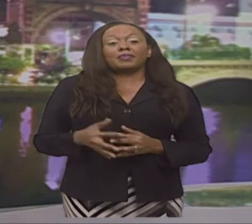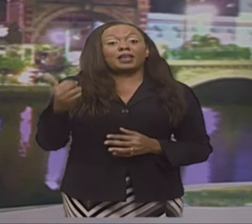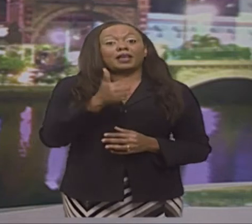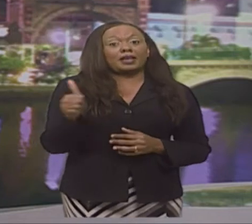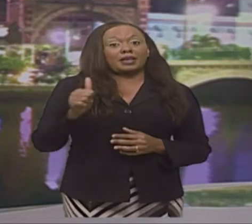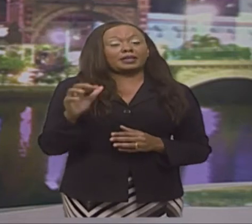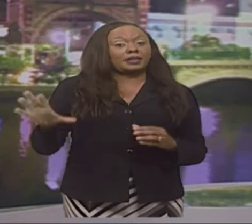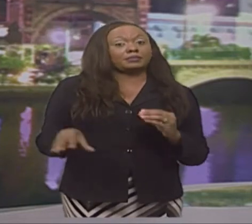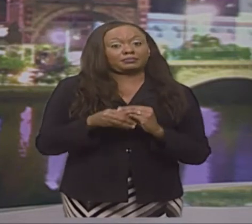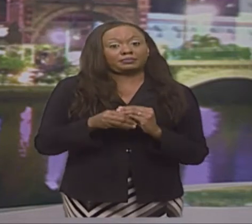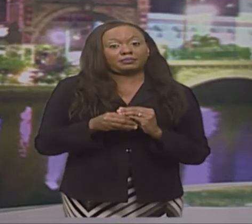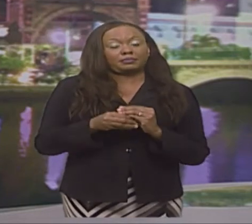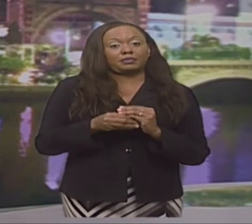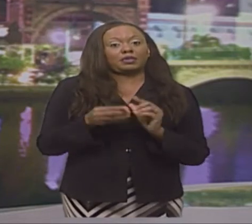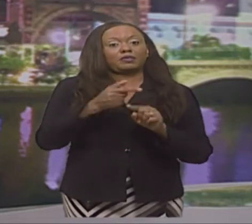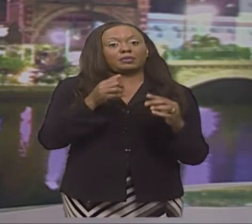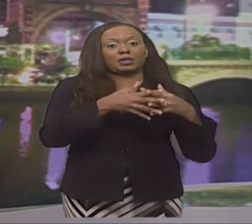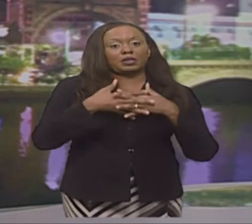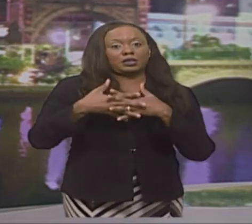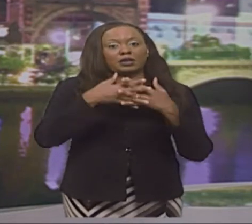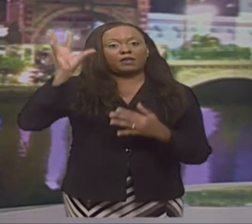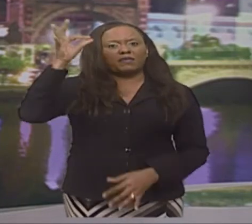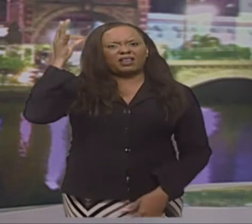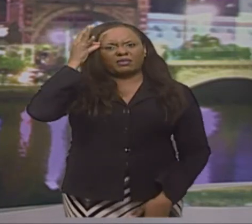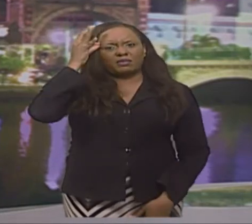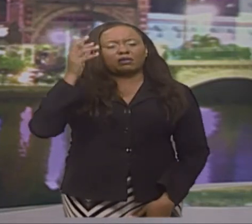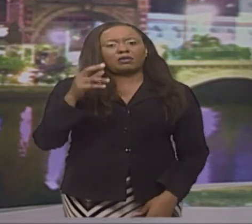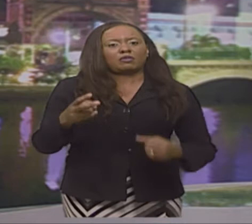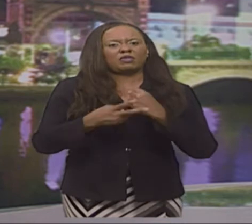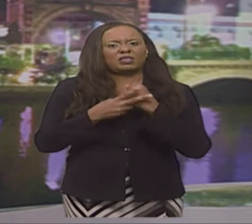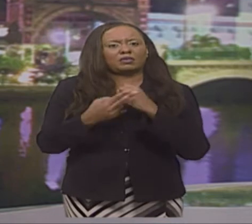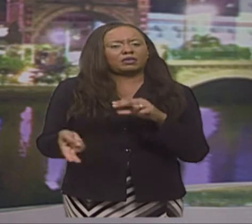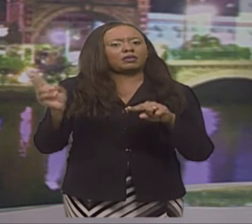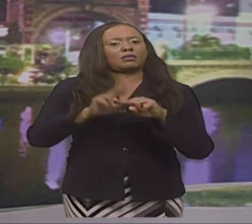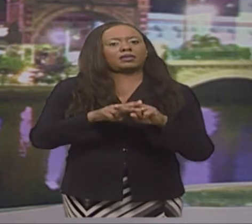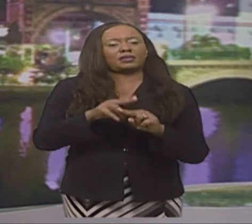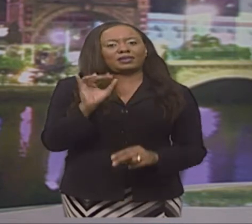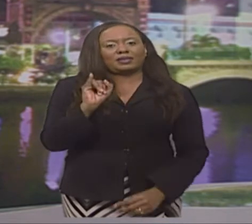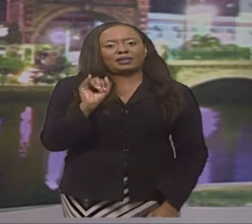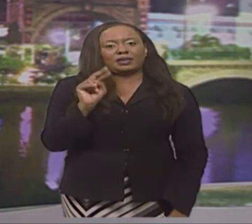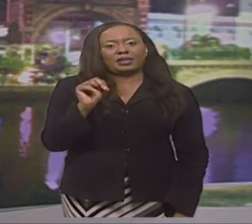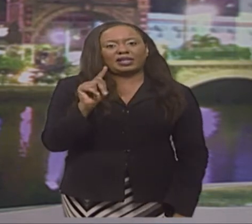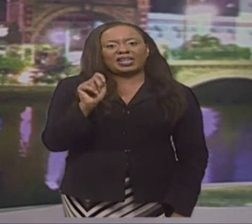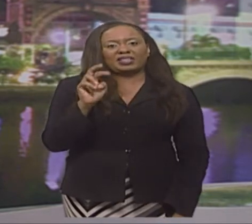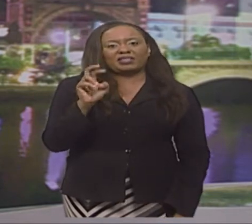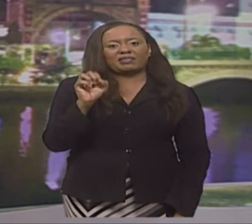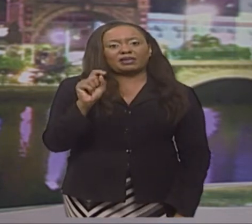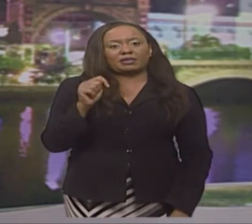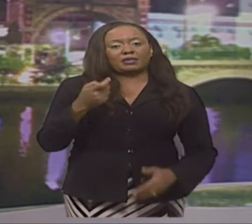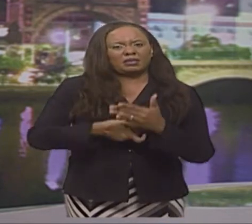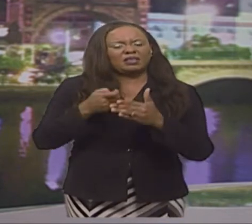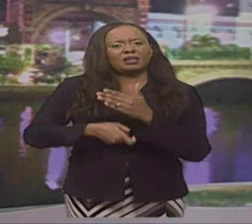Any additional moves by the United States Federal Reserve to further increase interest rates in the coming year could ultimately have some implications